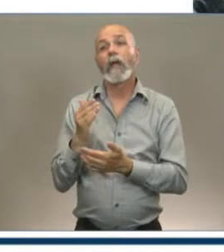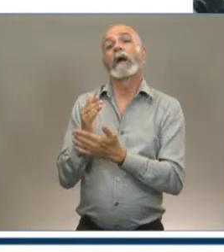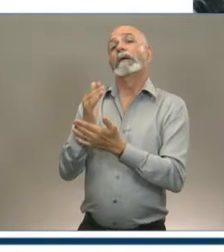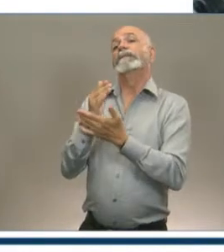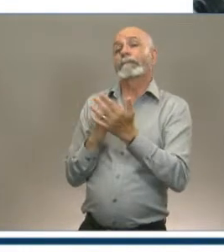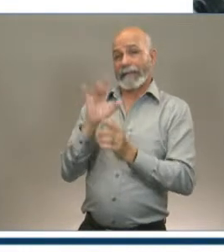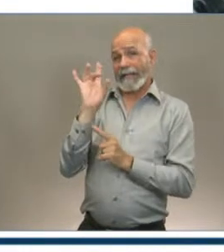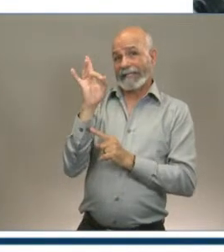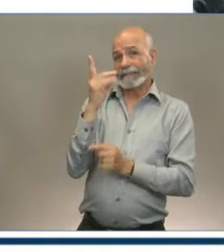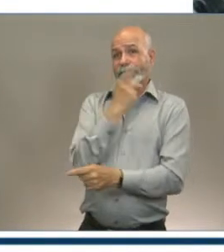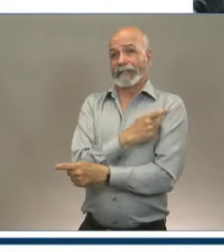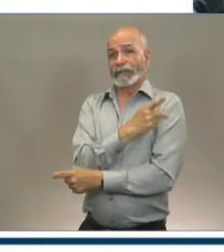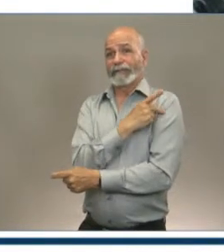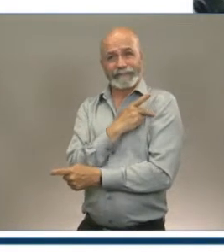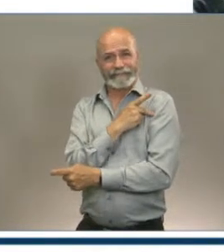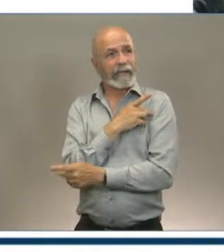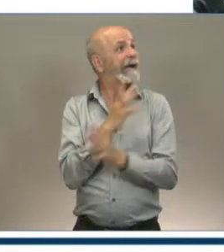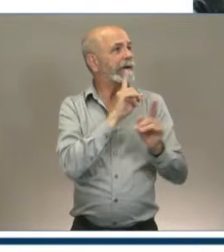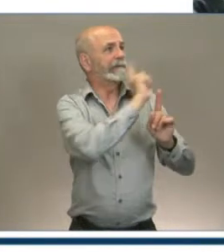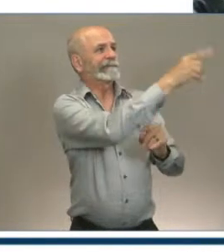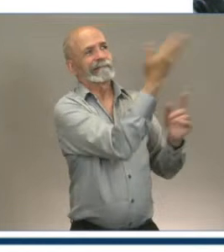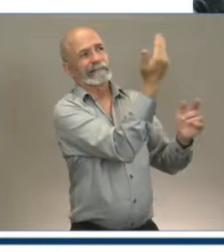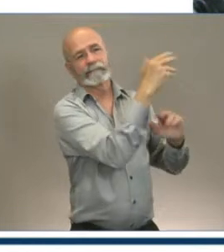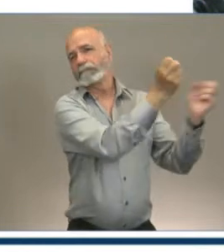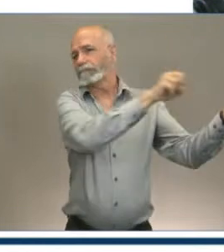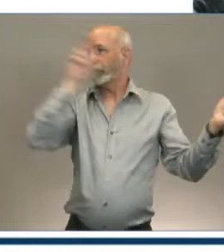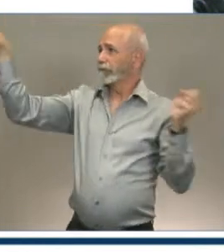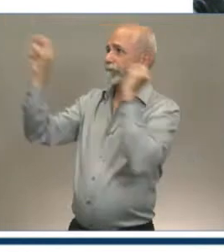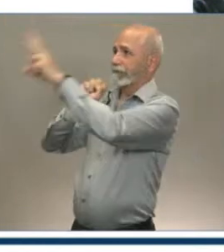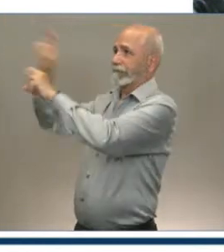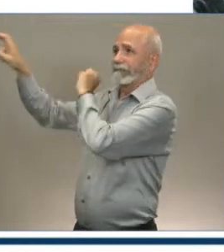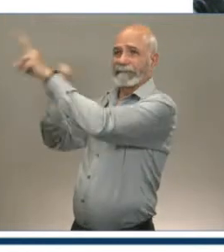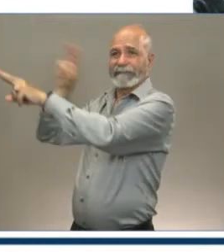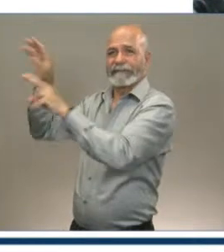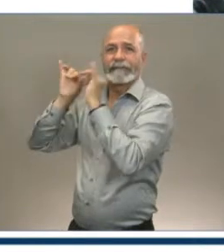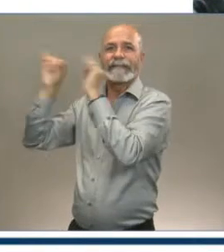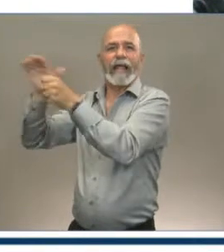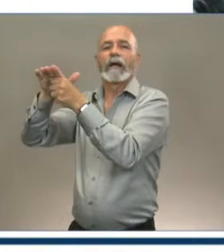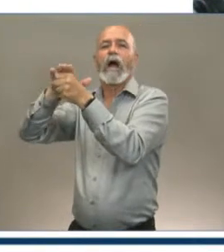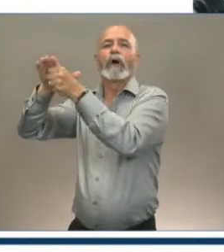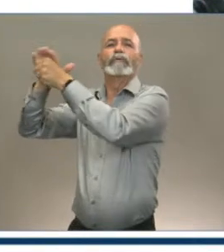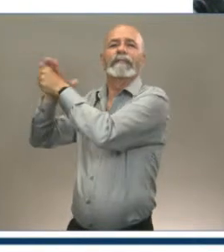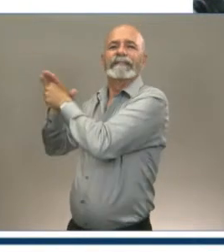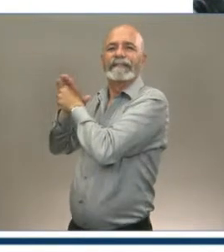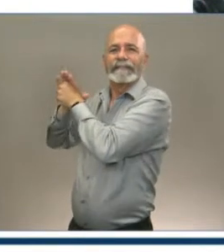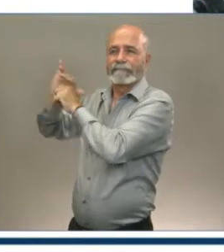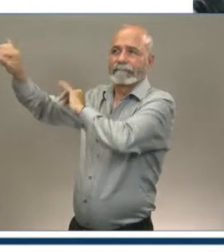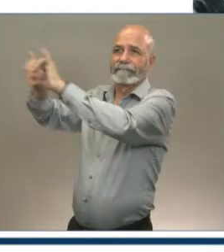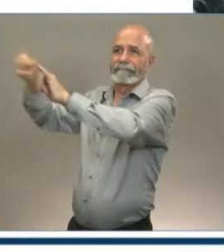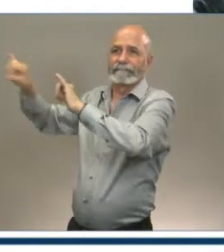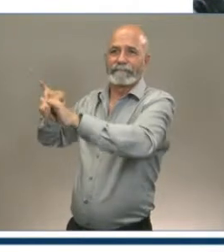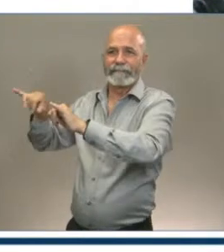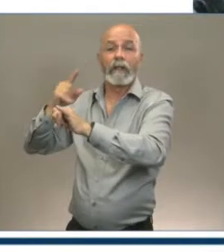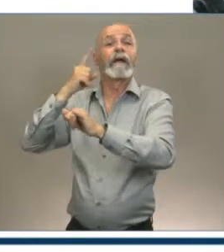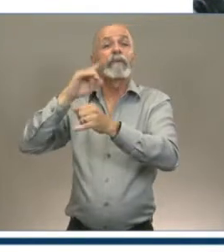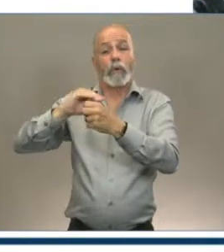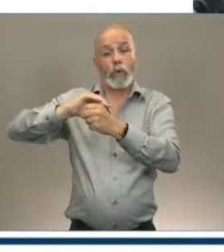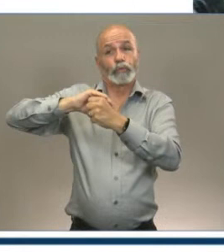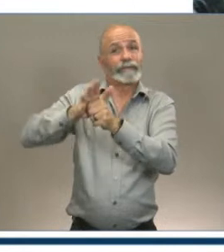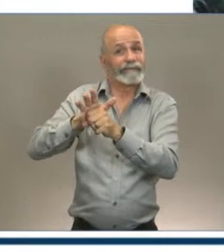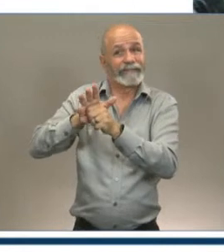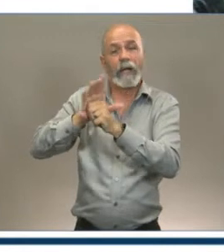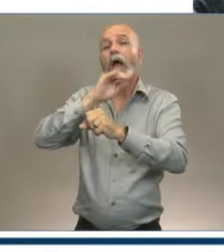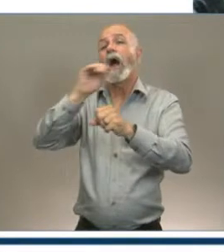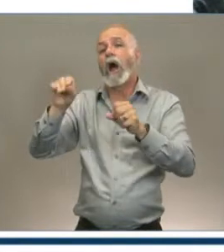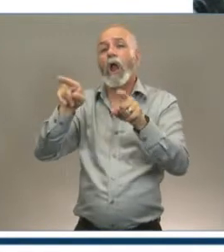from the central zone to other zones, and so this includes both COVID and non-COVID patients.